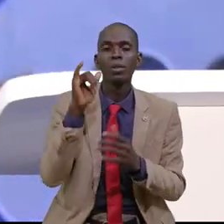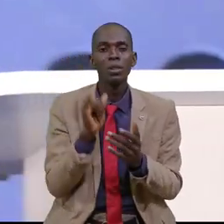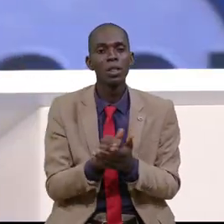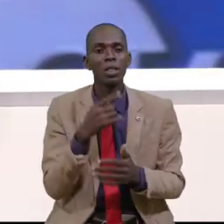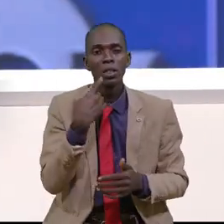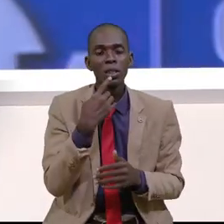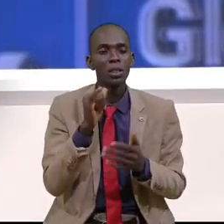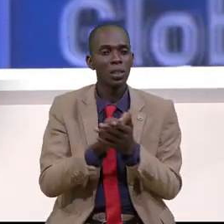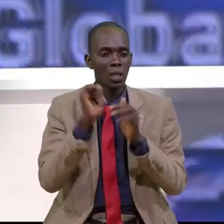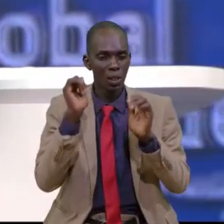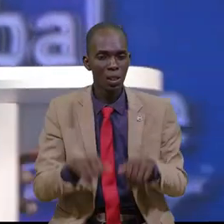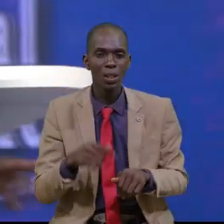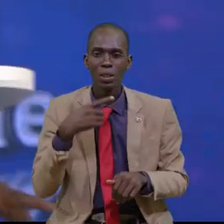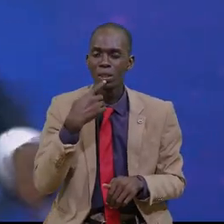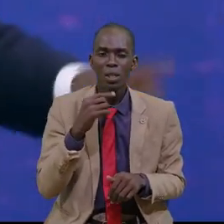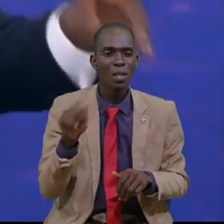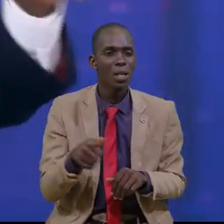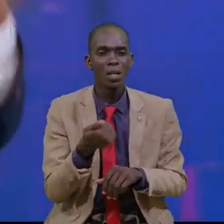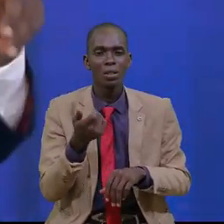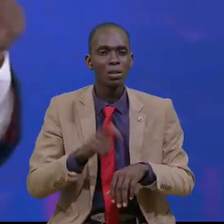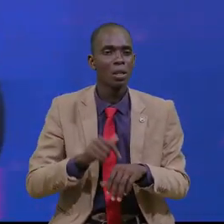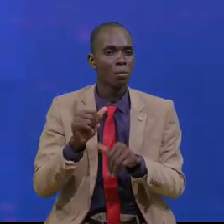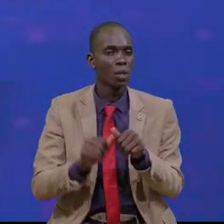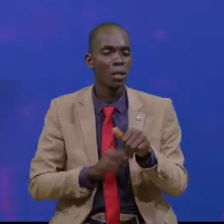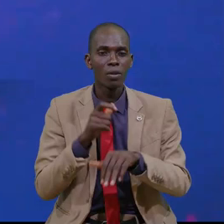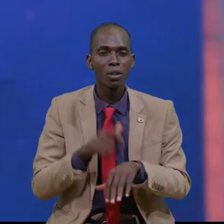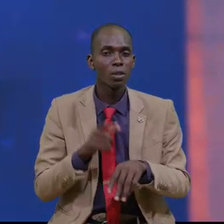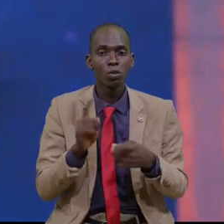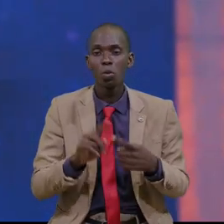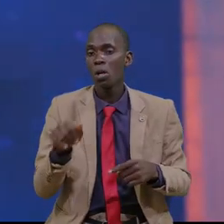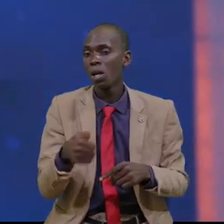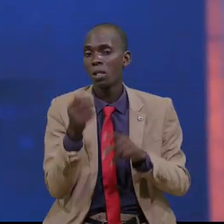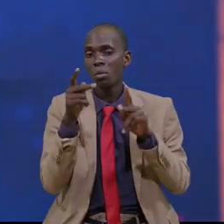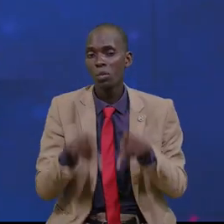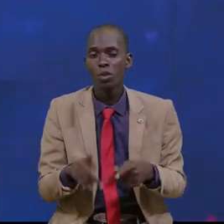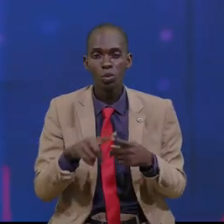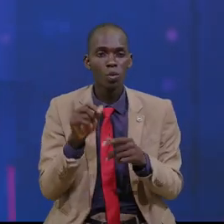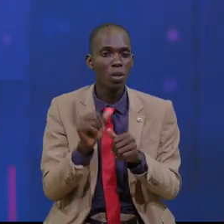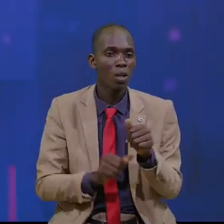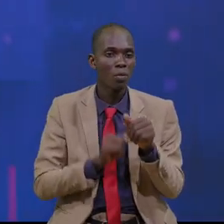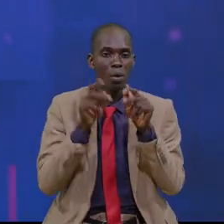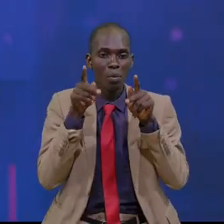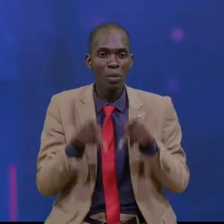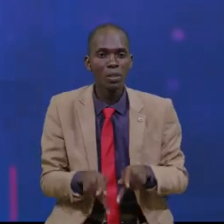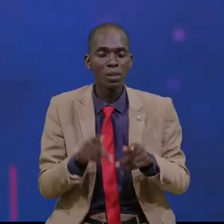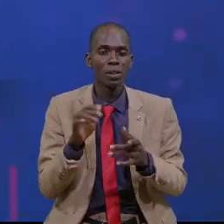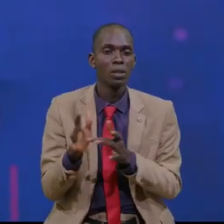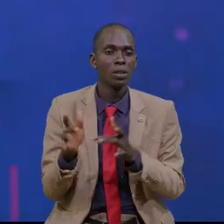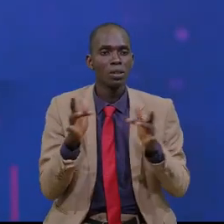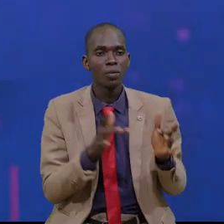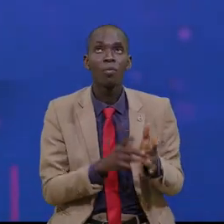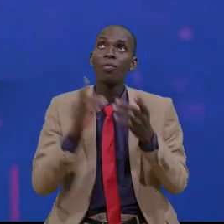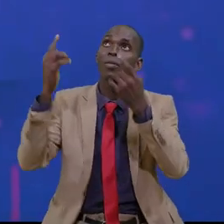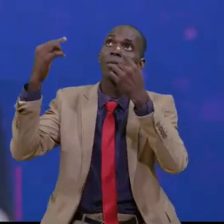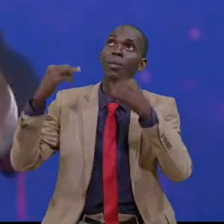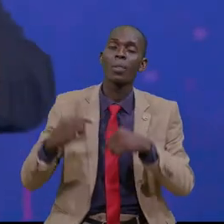say anytime, every time, to any person, to every person, Jesus came and